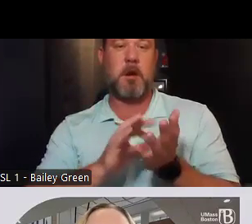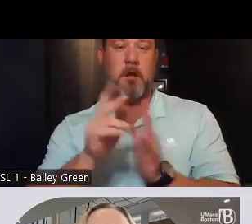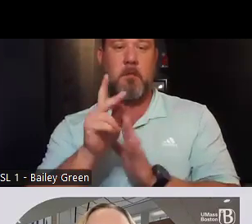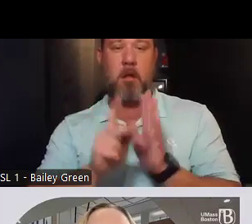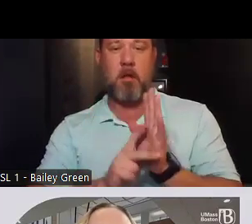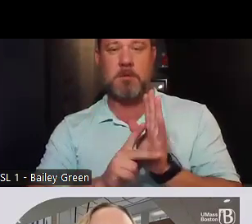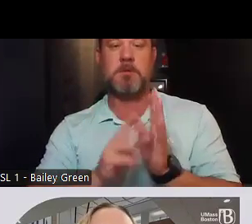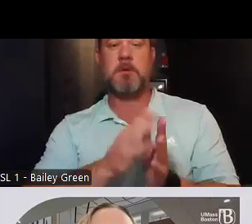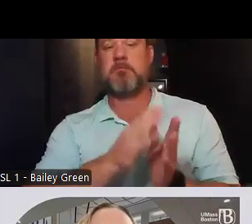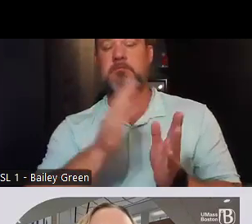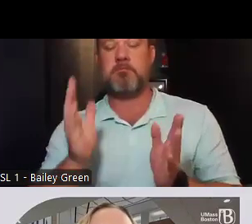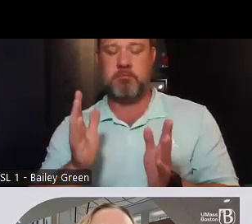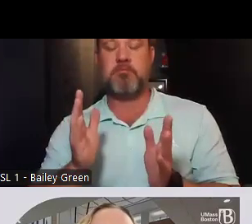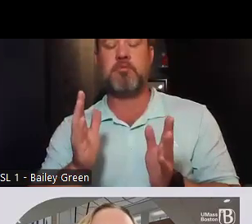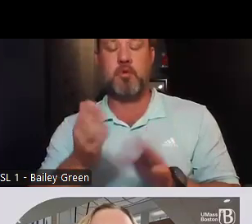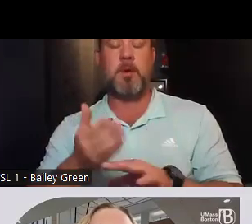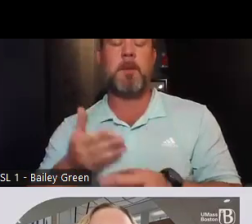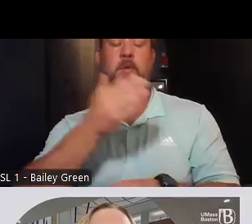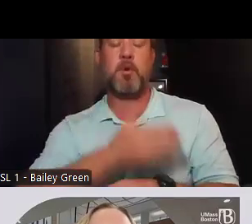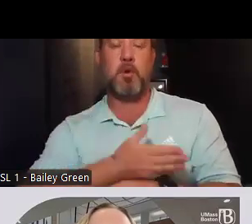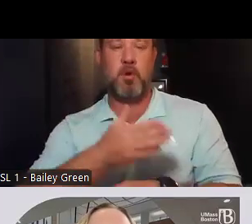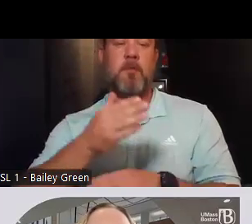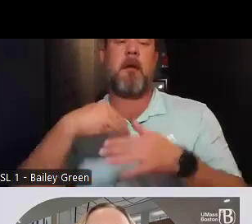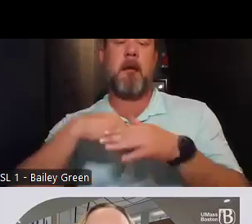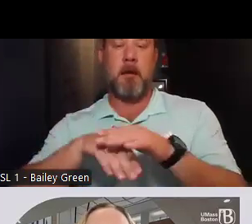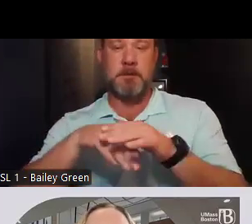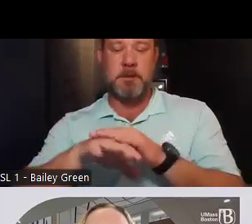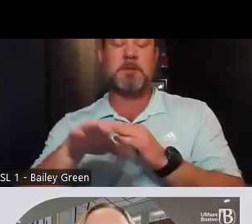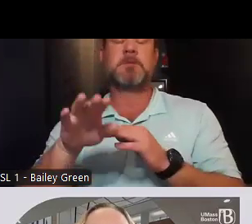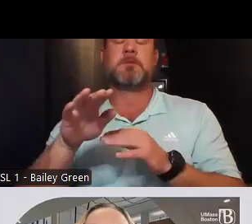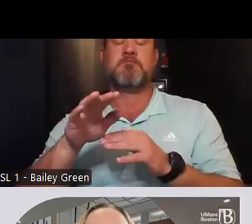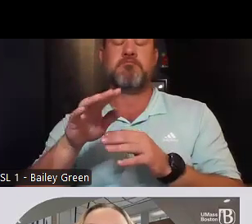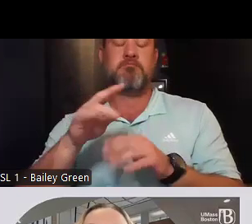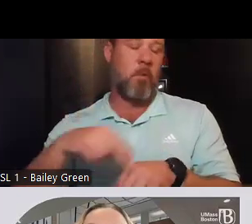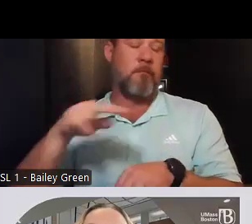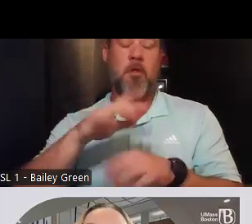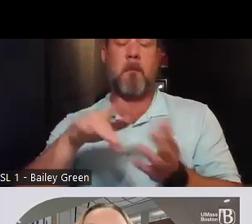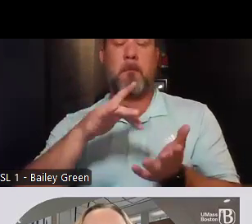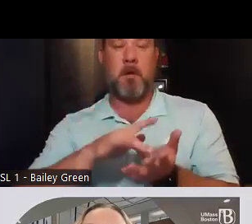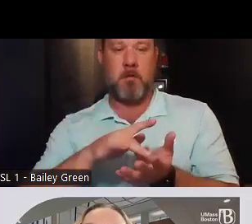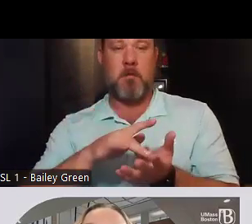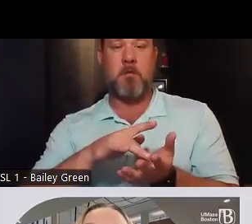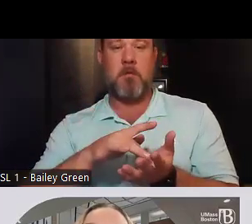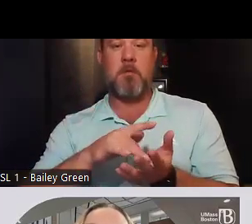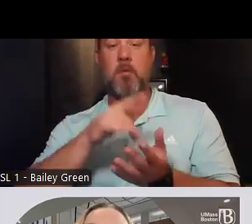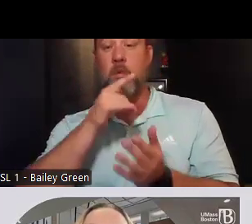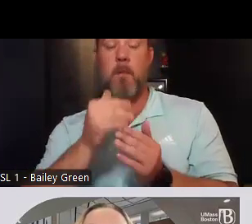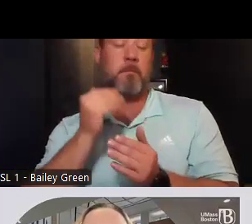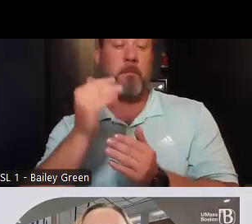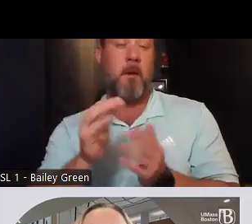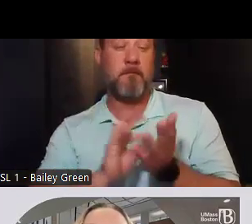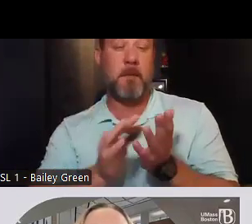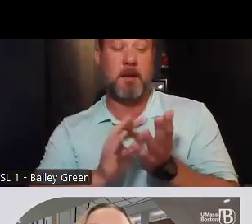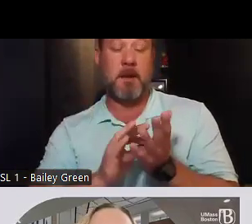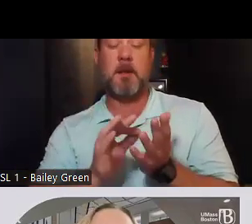the country that aims to improve LTSS access for the overlooked middle, those who are above Medicaid